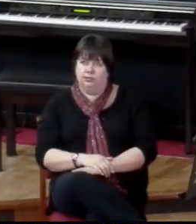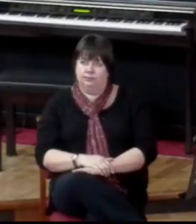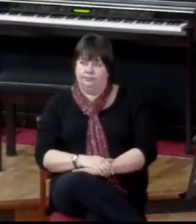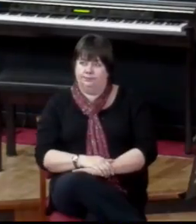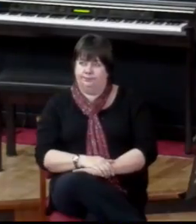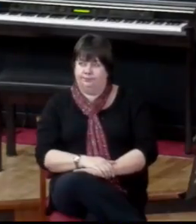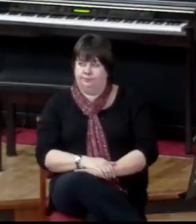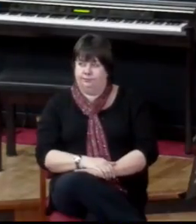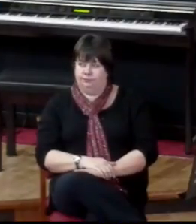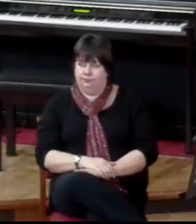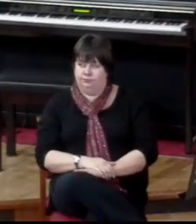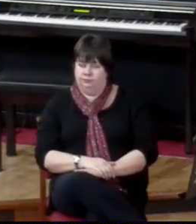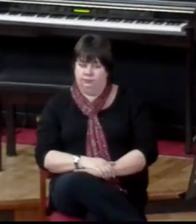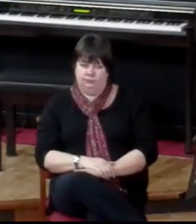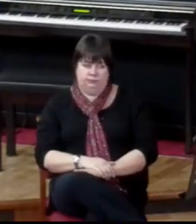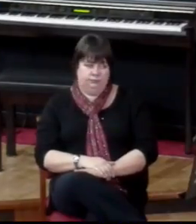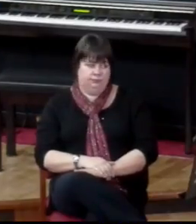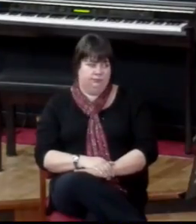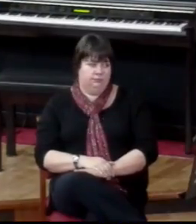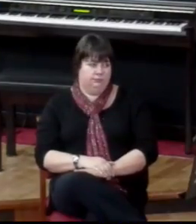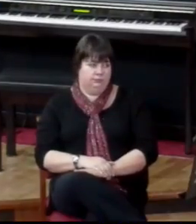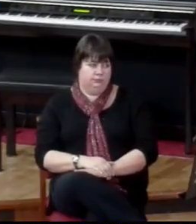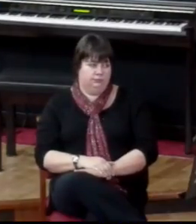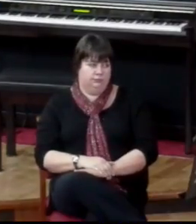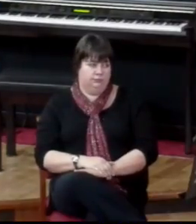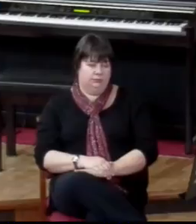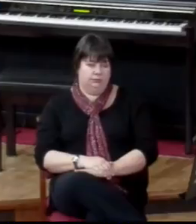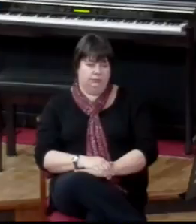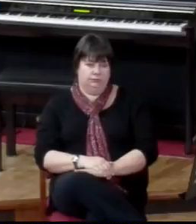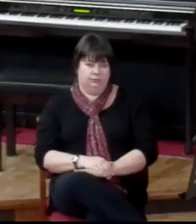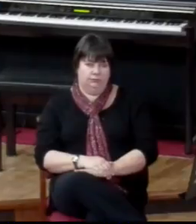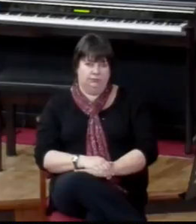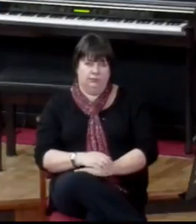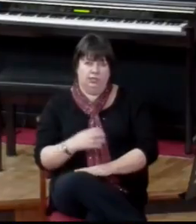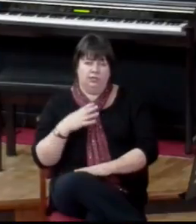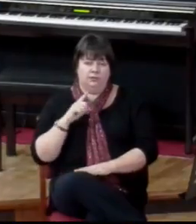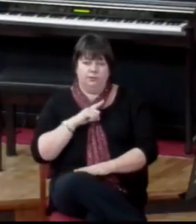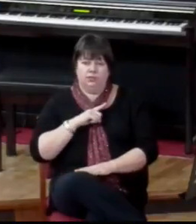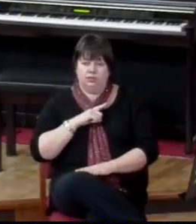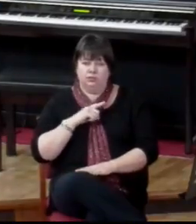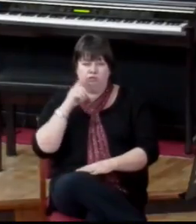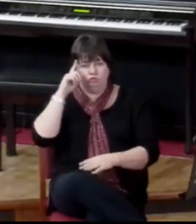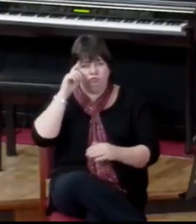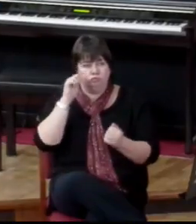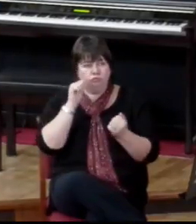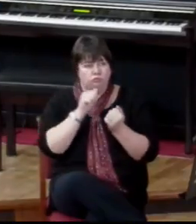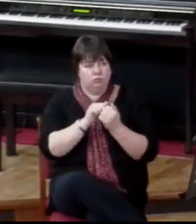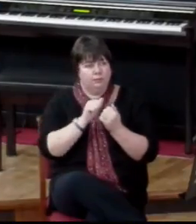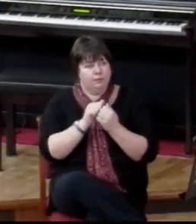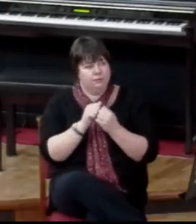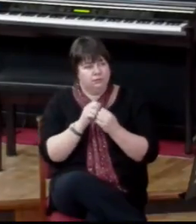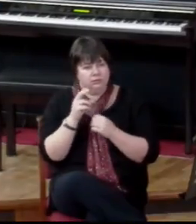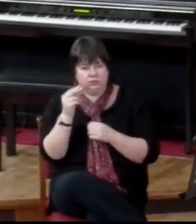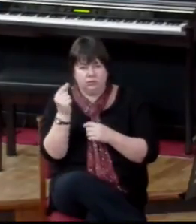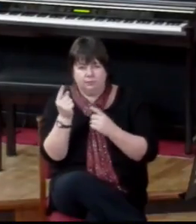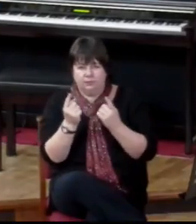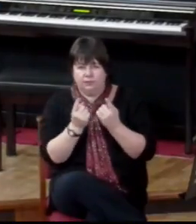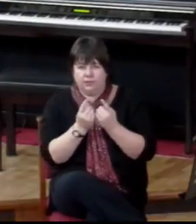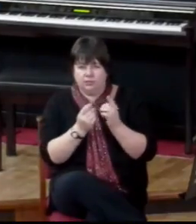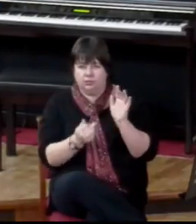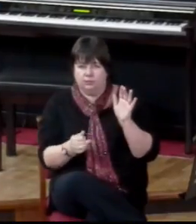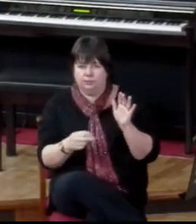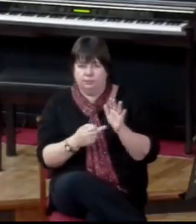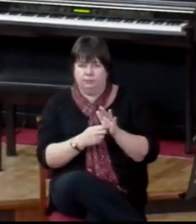10 as our lead-in to worship this morning, because it reminds us of a couple of things that are really